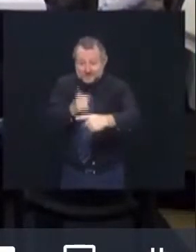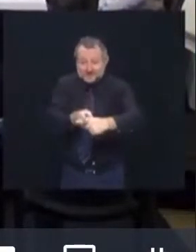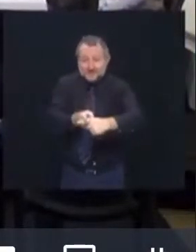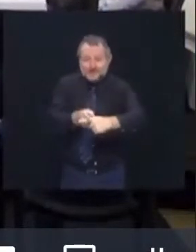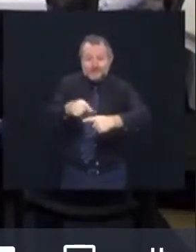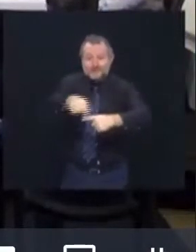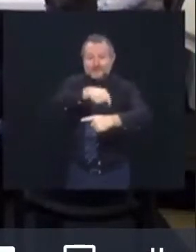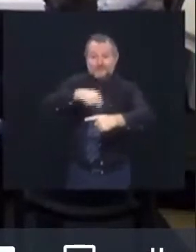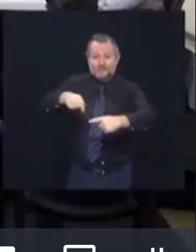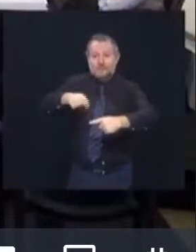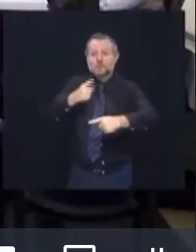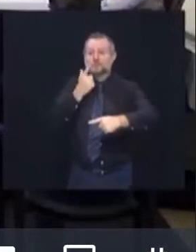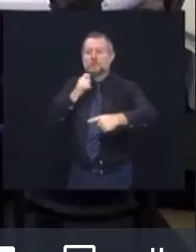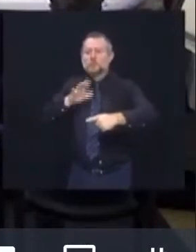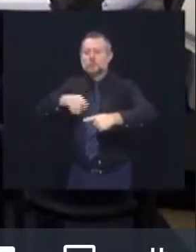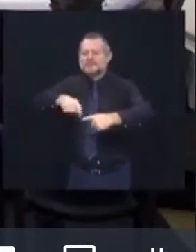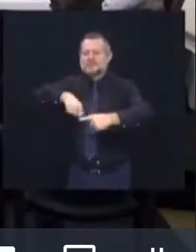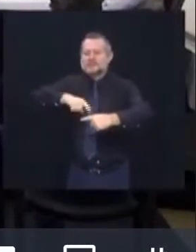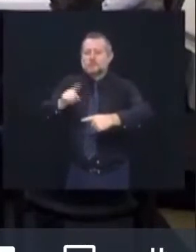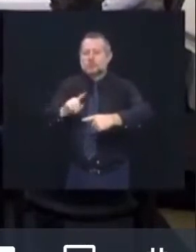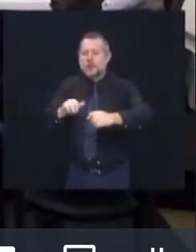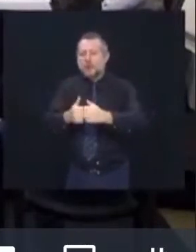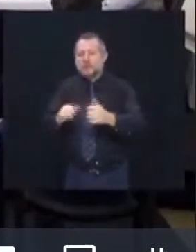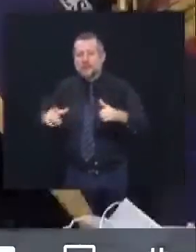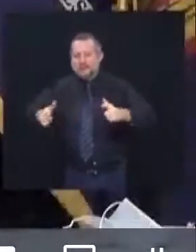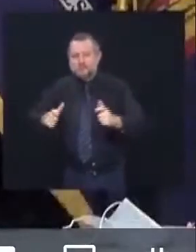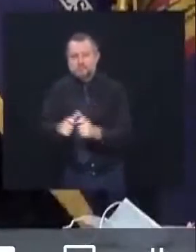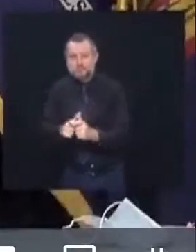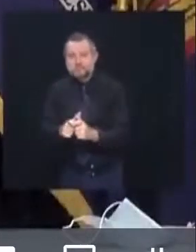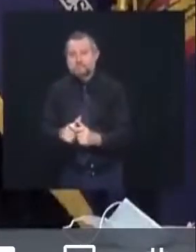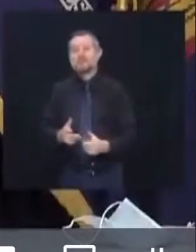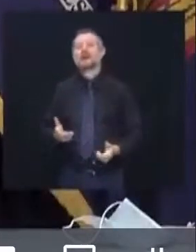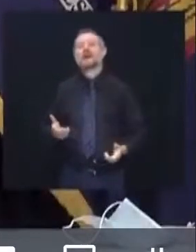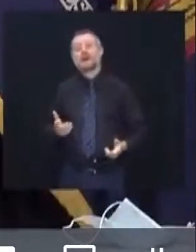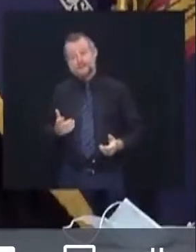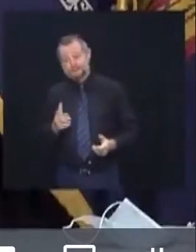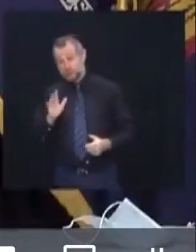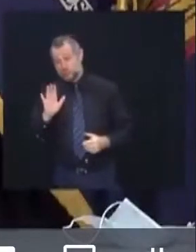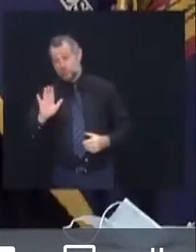zone being? How small could it go? Your block is going to be a problem.